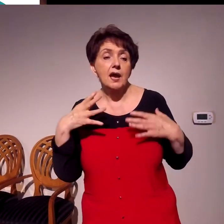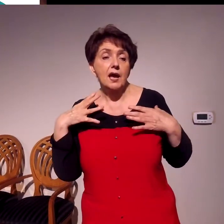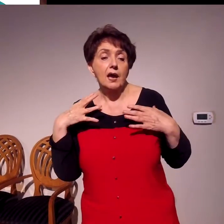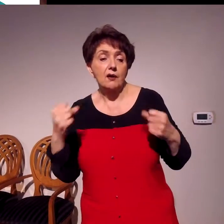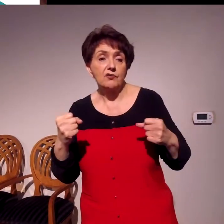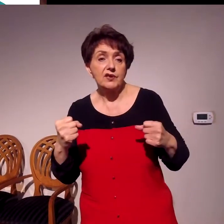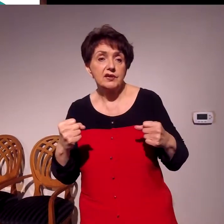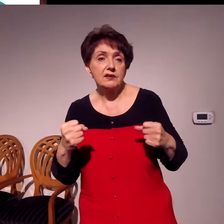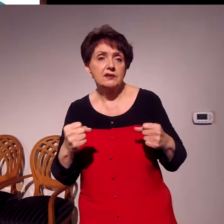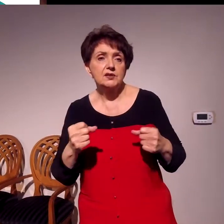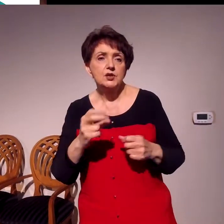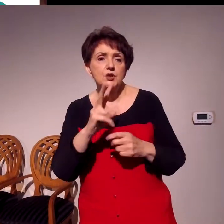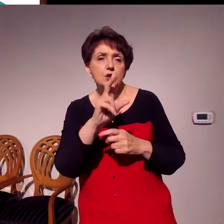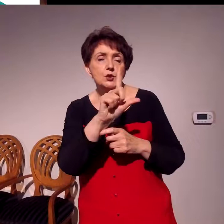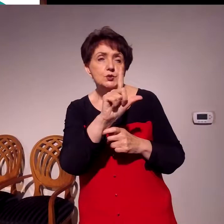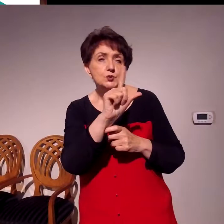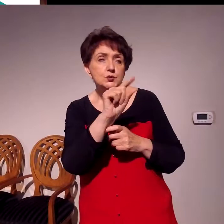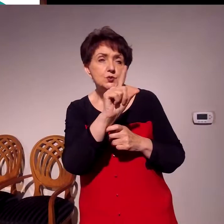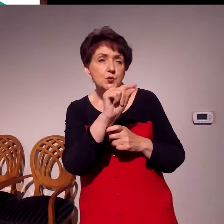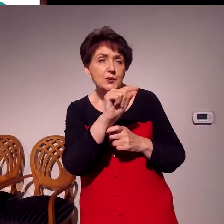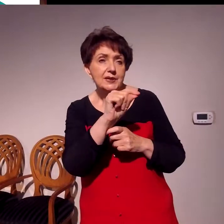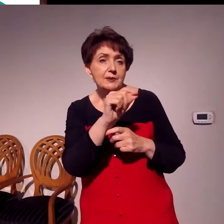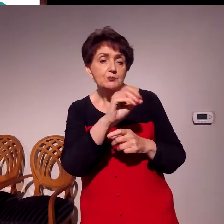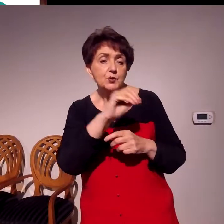to do with exercise.